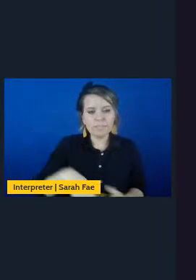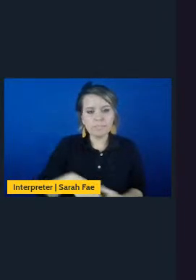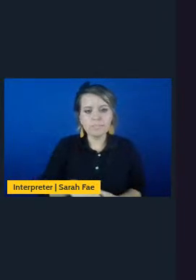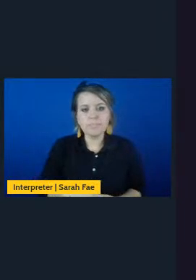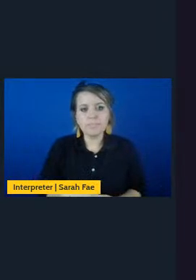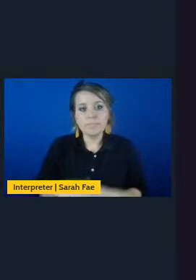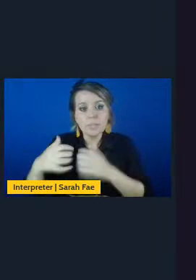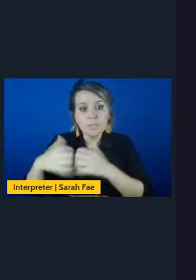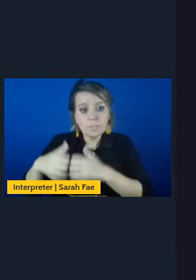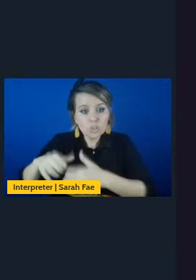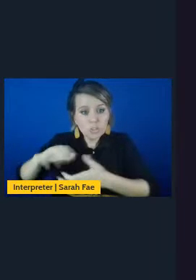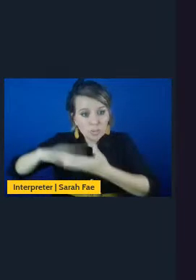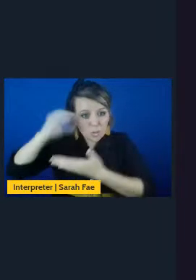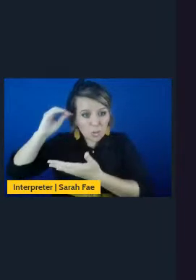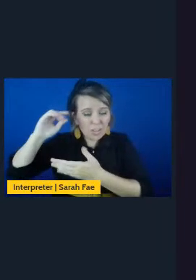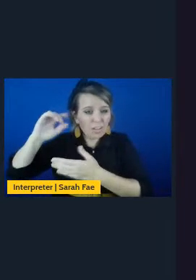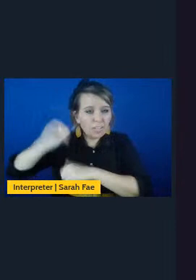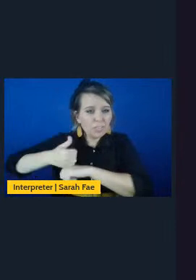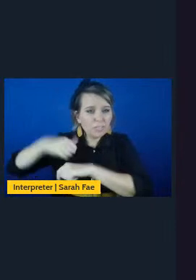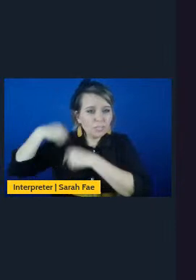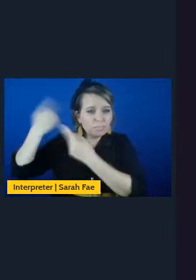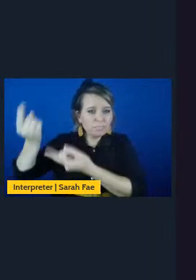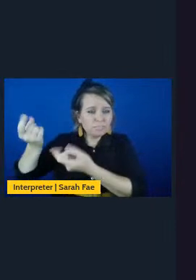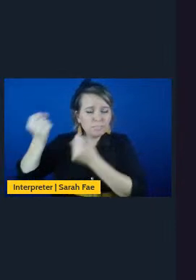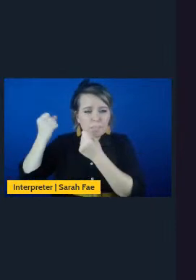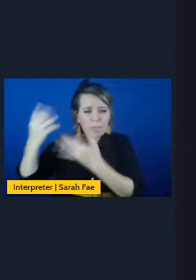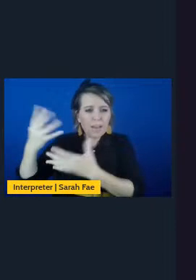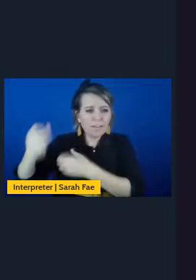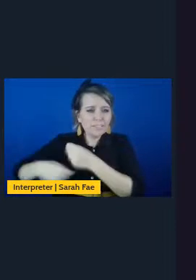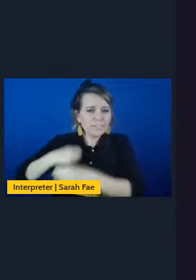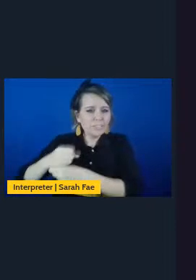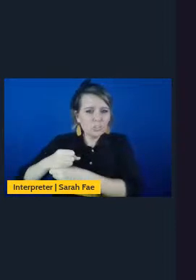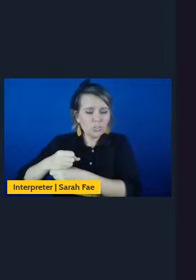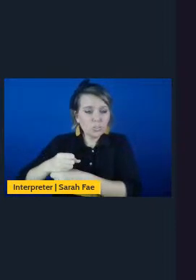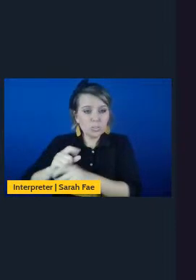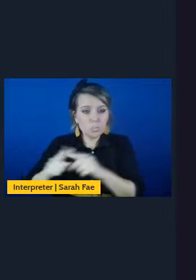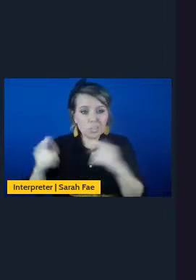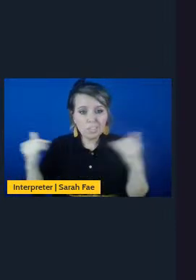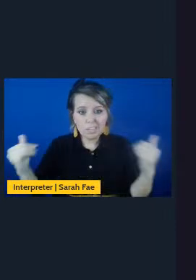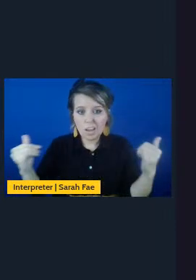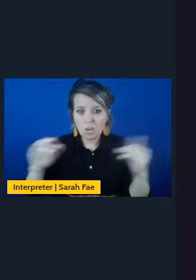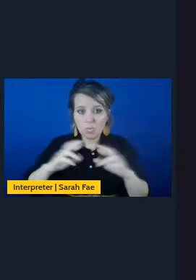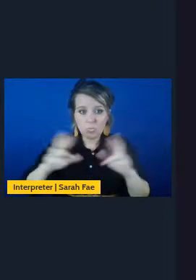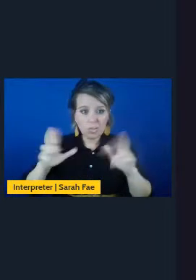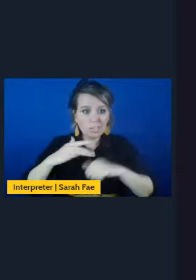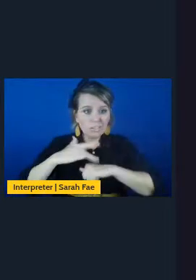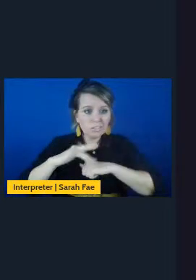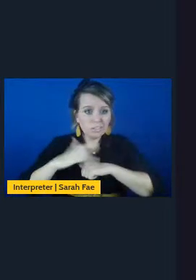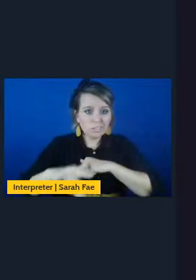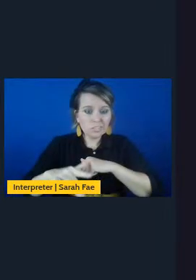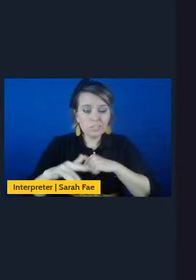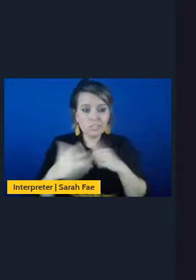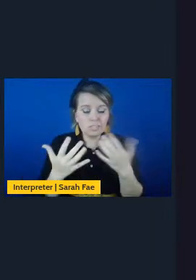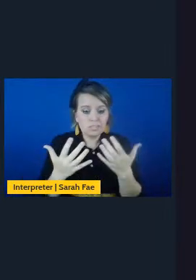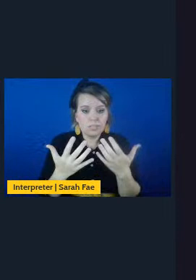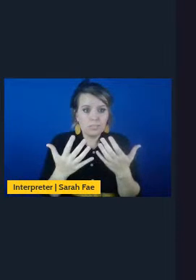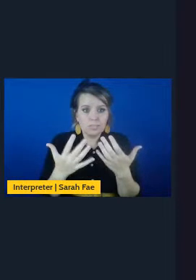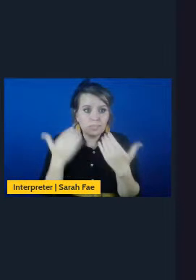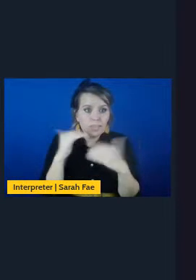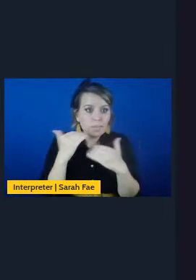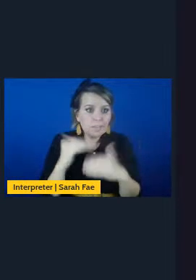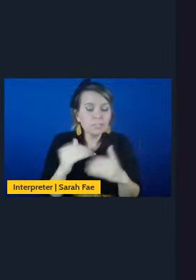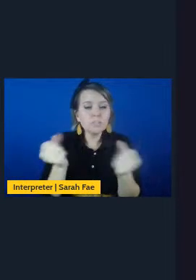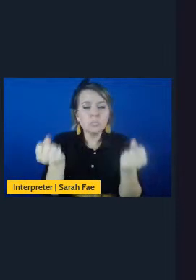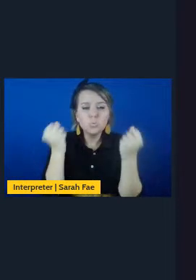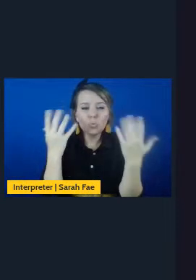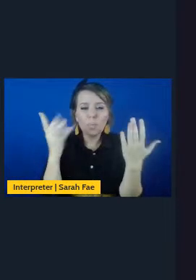for decades, but with readily available, virtually infinite compute capacity, massive amount of